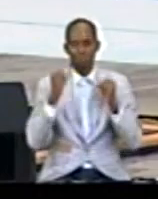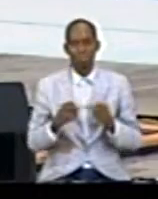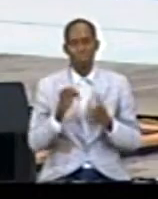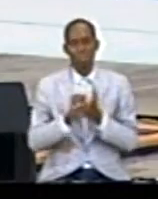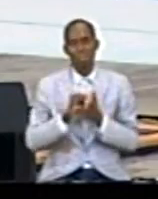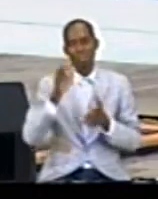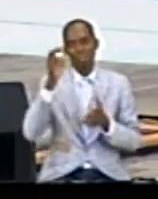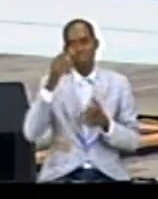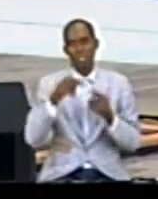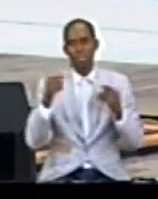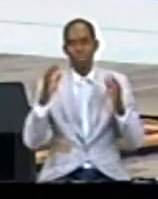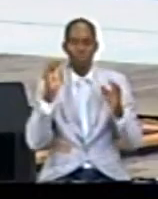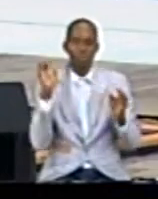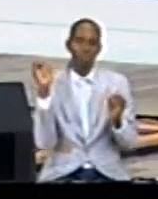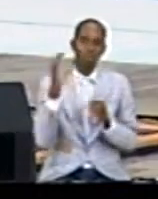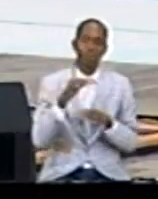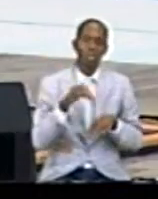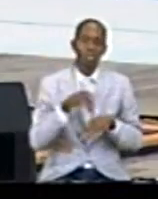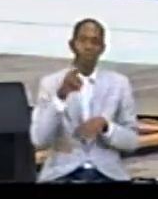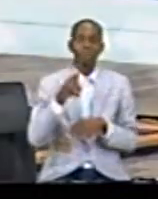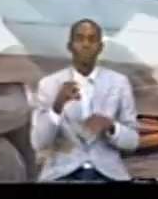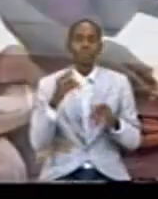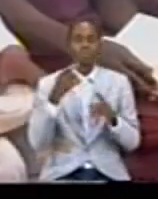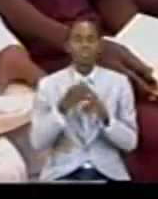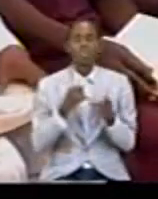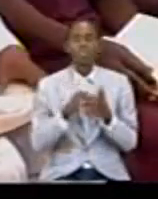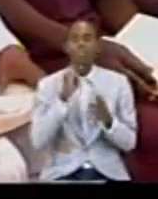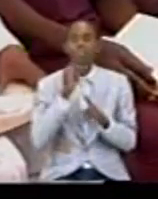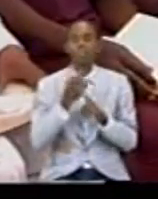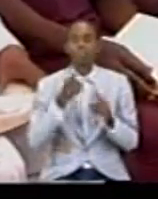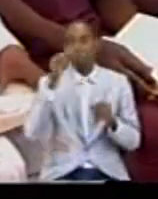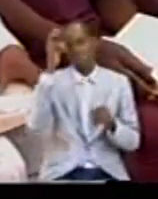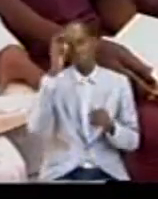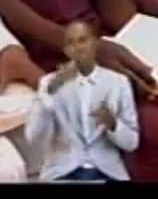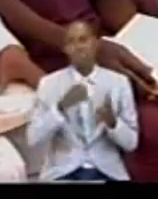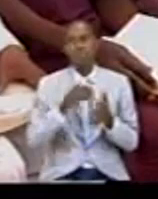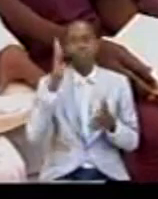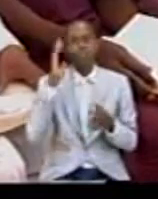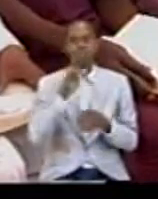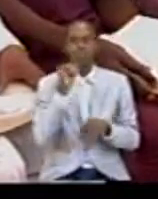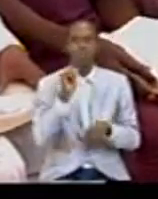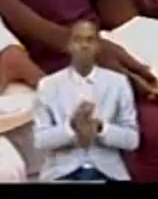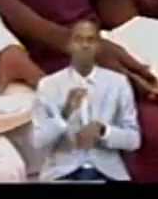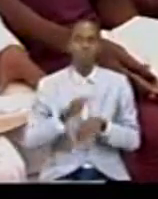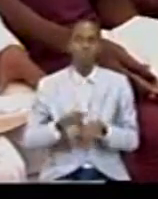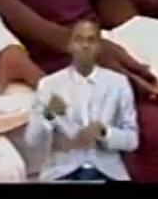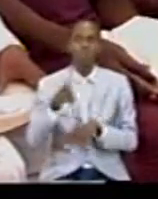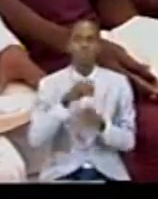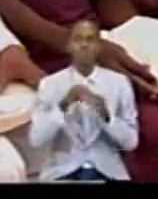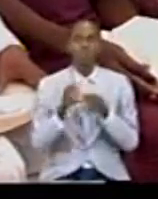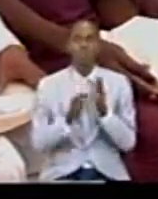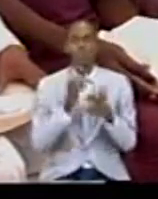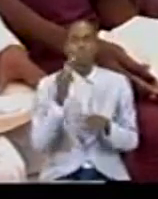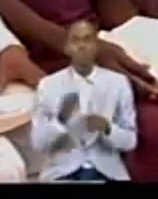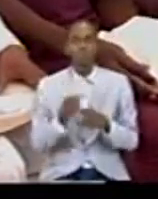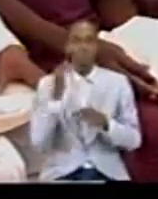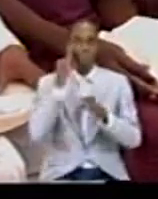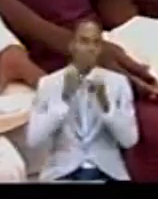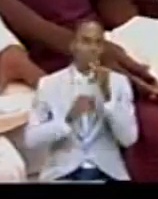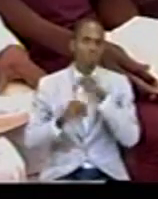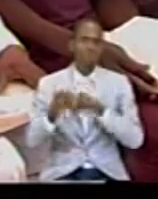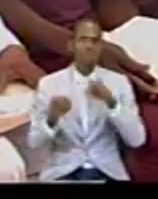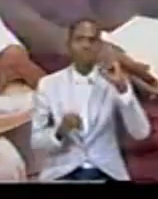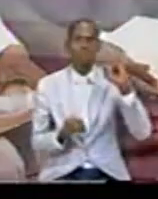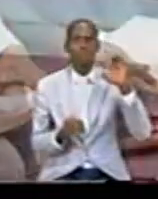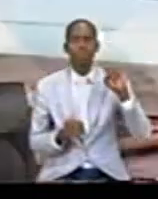devil, destroy today from your life in Jesus' name. Isaiah chapter 10. I'm reading from verse